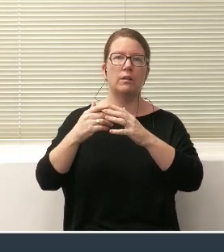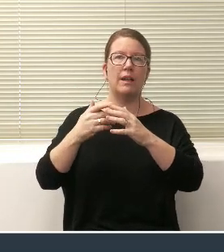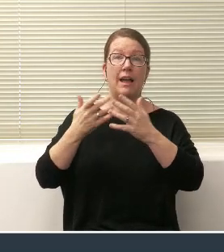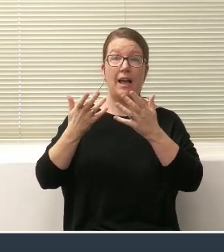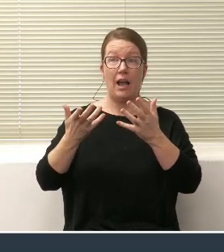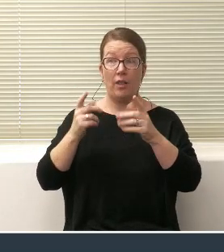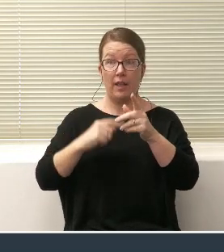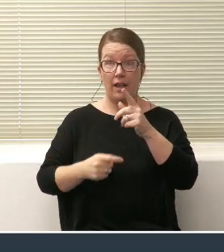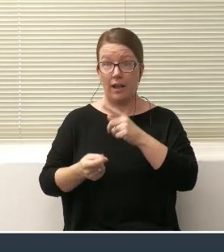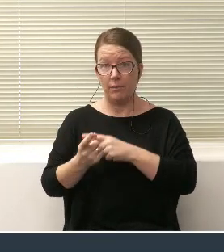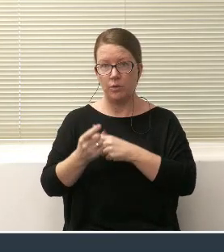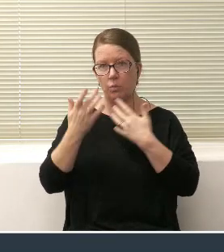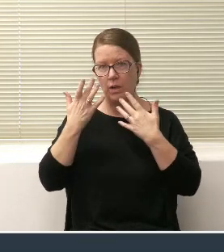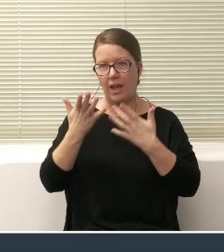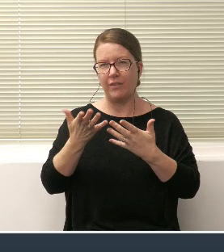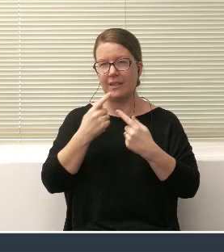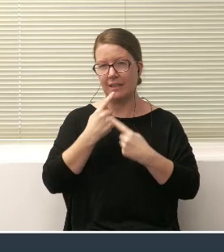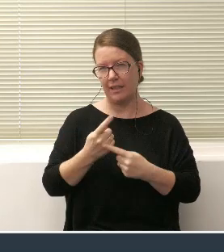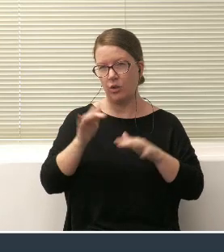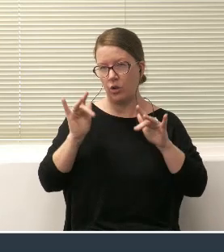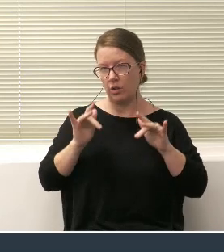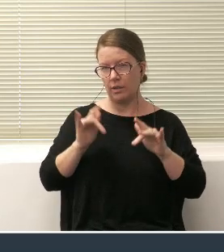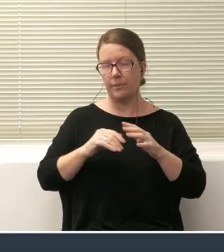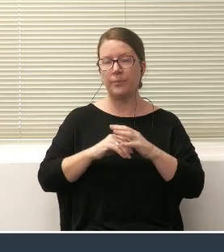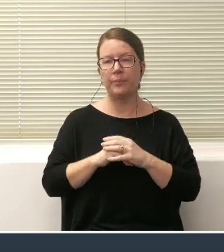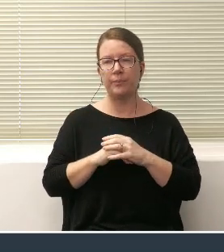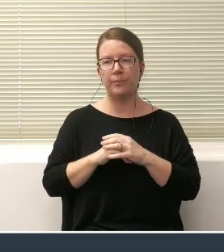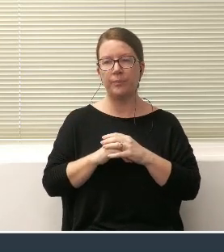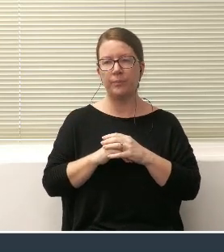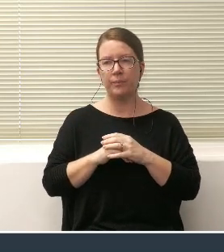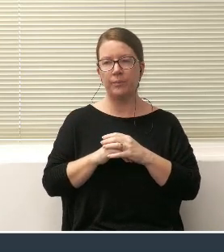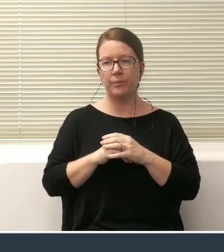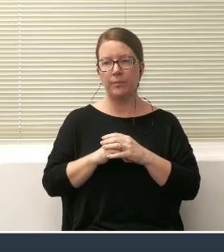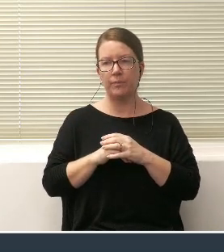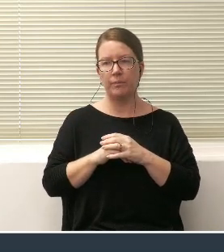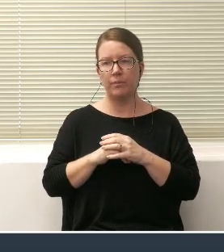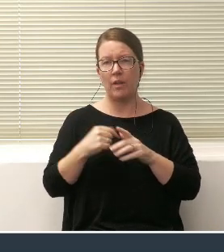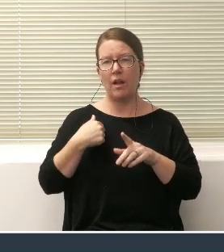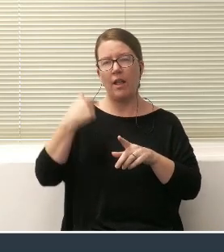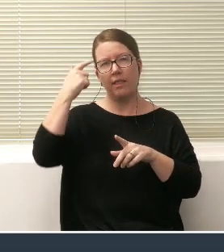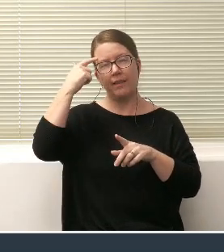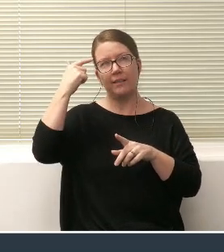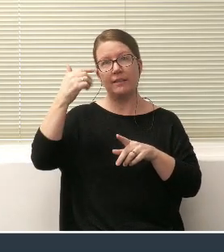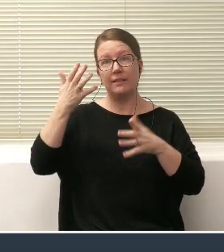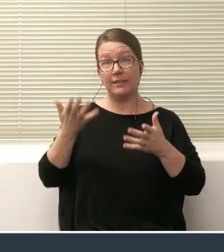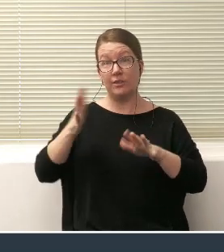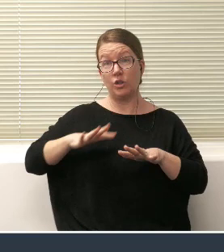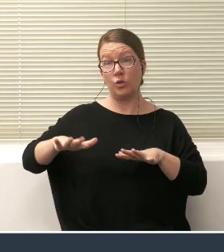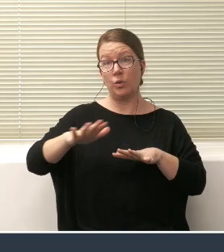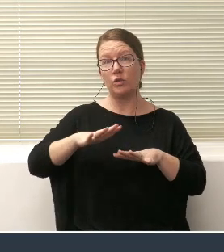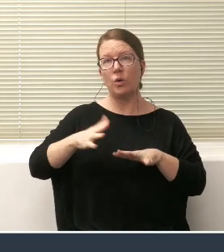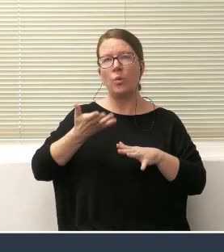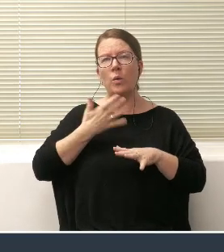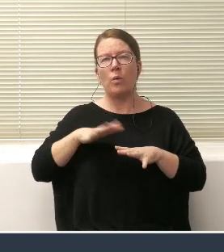how we might divest. And I think in this situation here, we're trying to outline what we